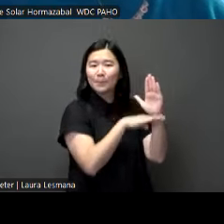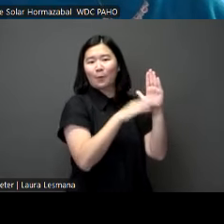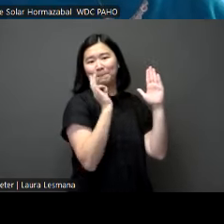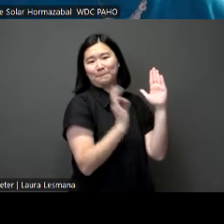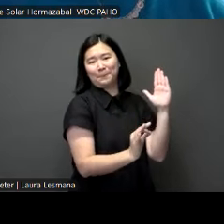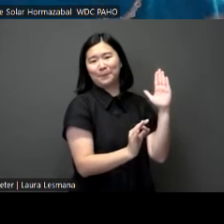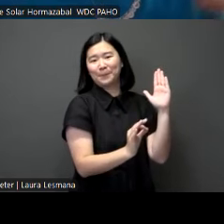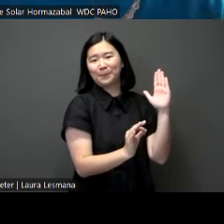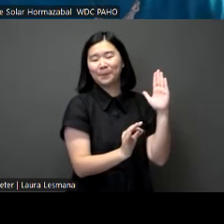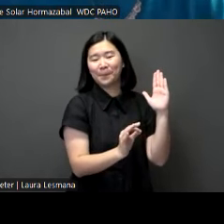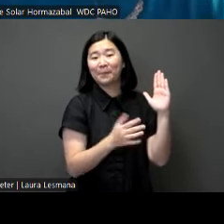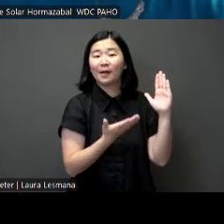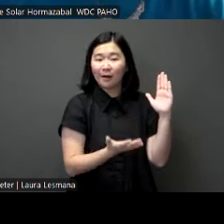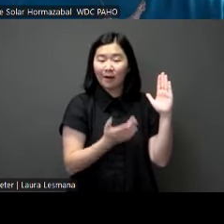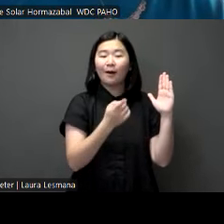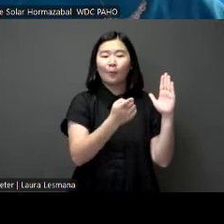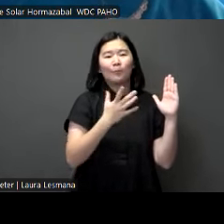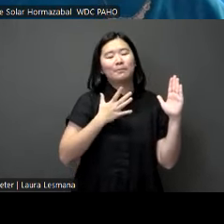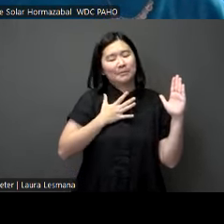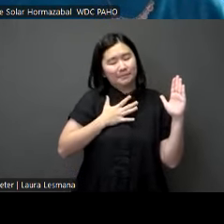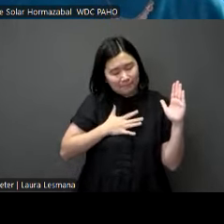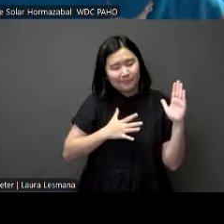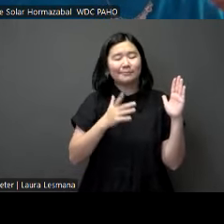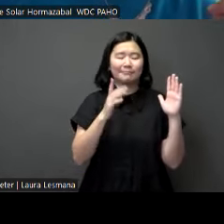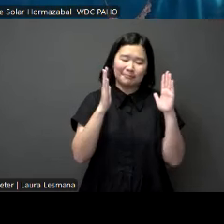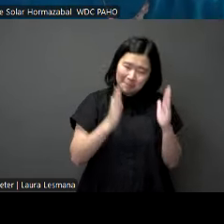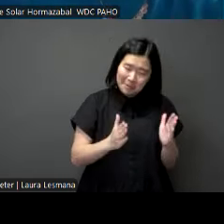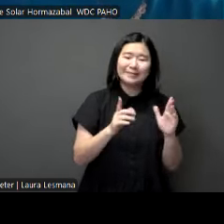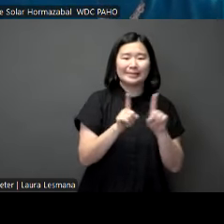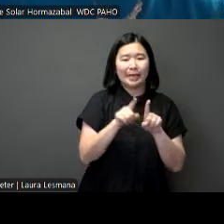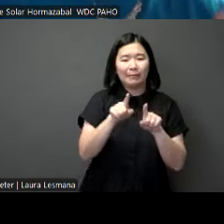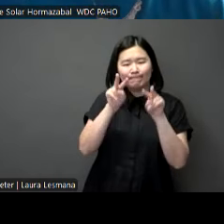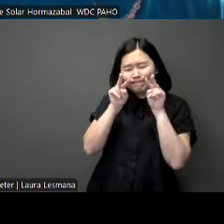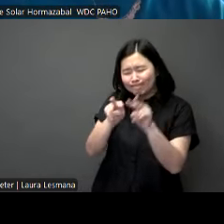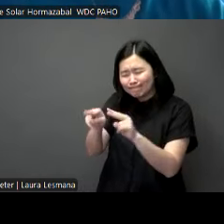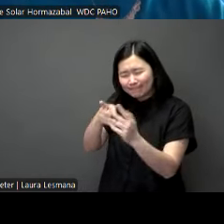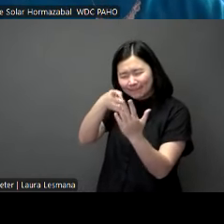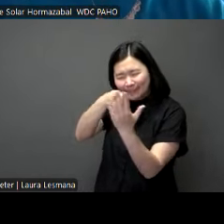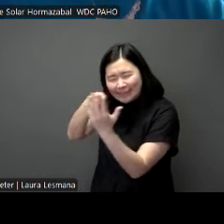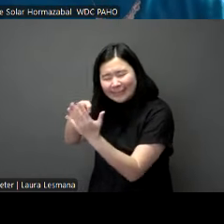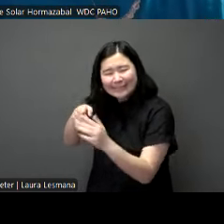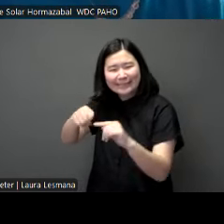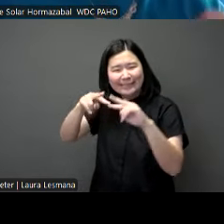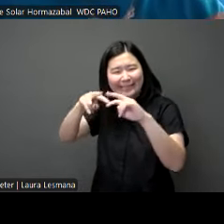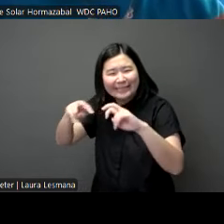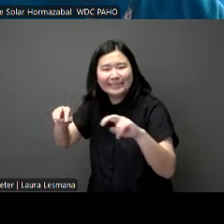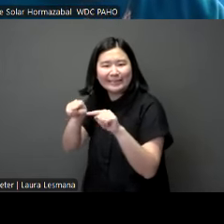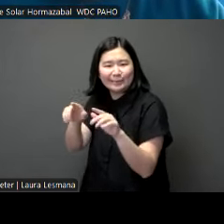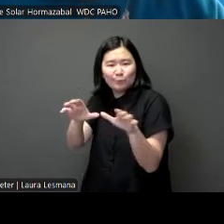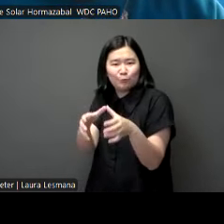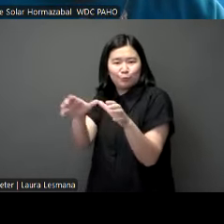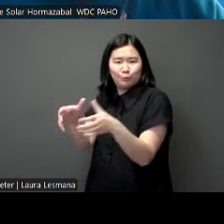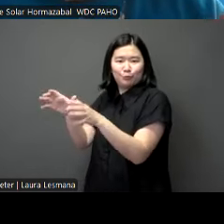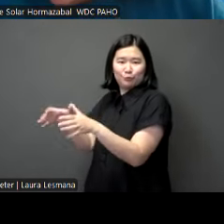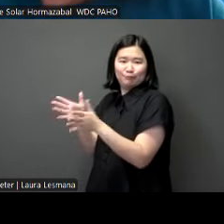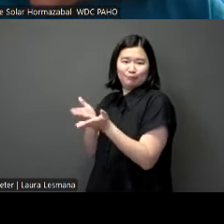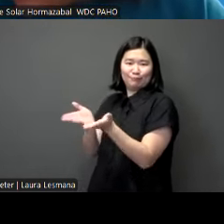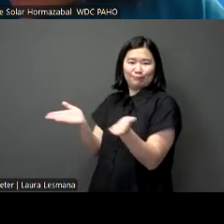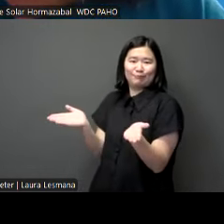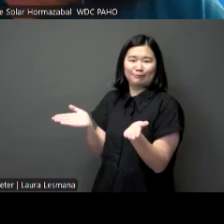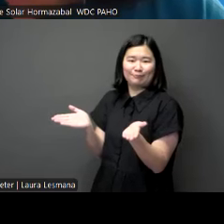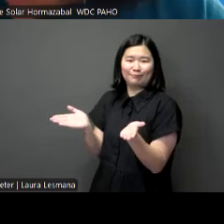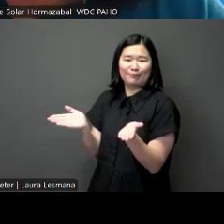that are specific to each health program. And with that, we also enter a step in how to